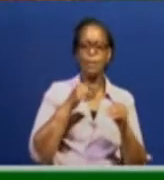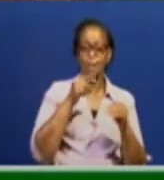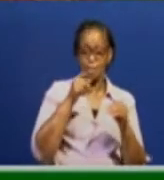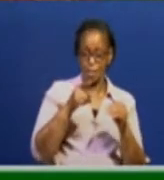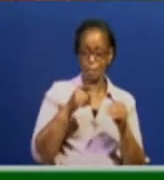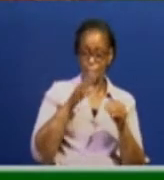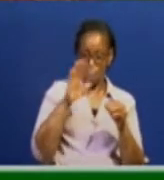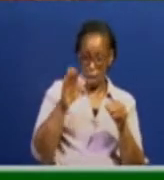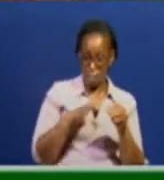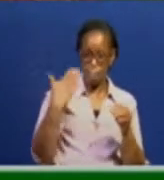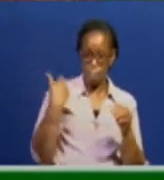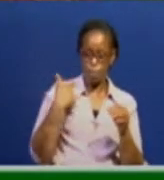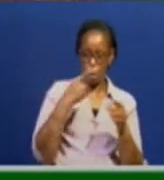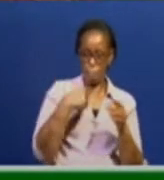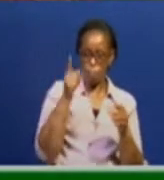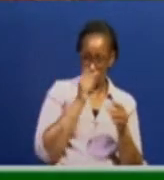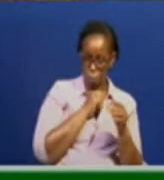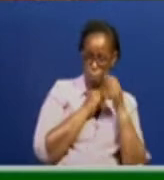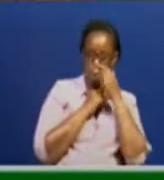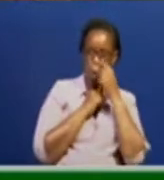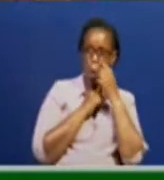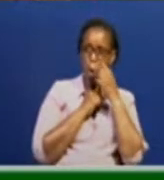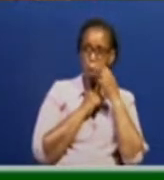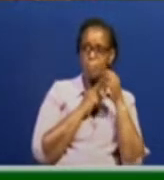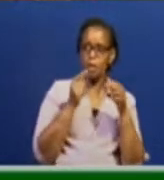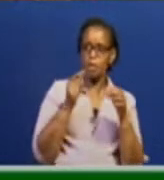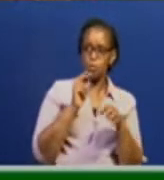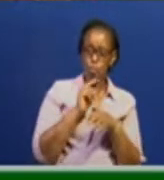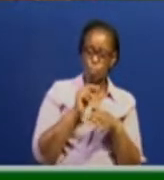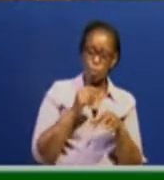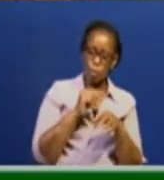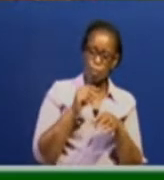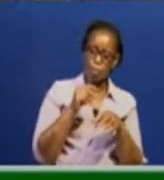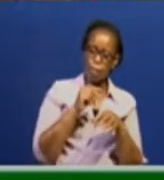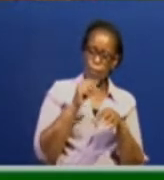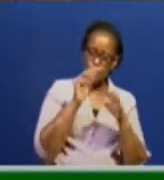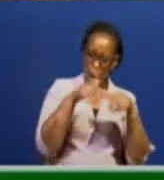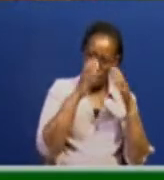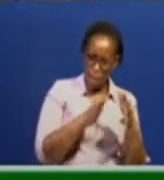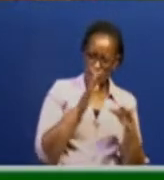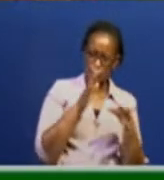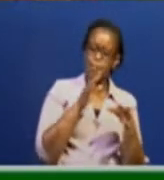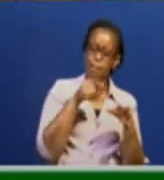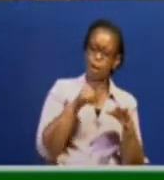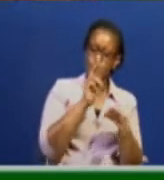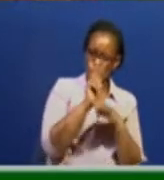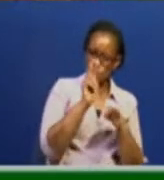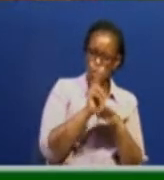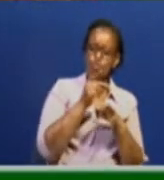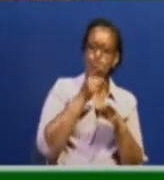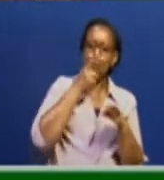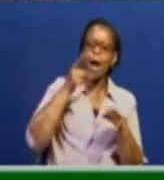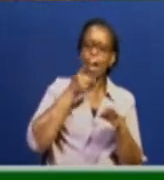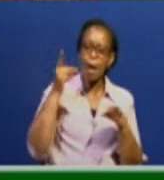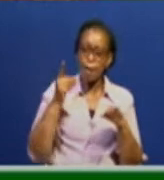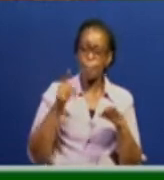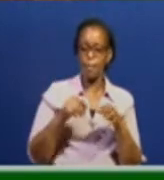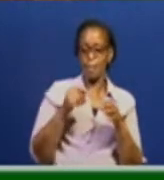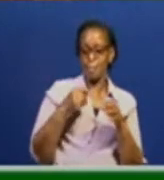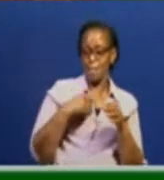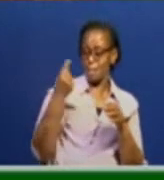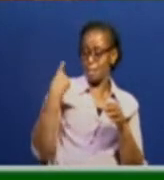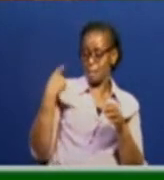administration to buy for use by our farmers. I announced to you yesterday the